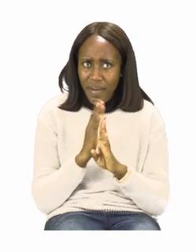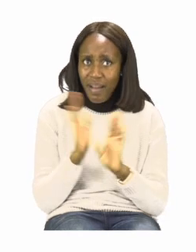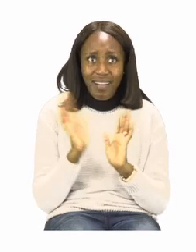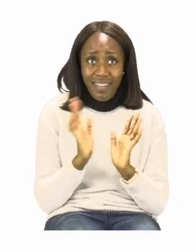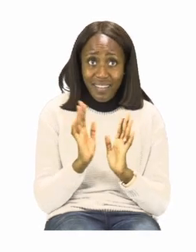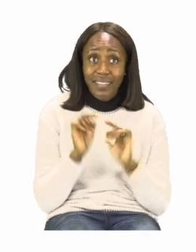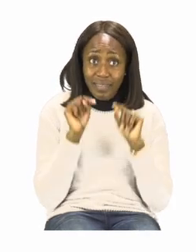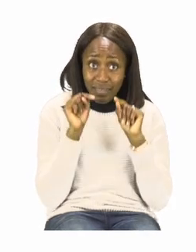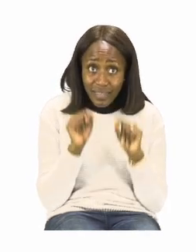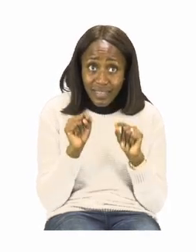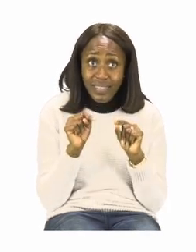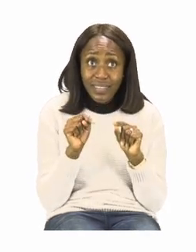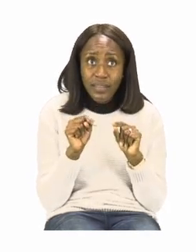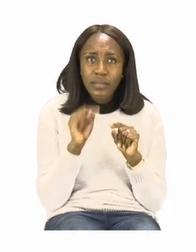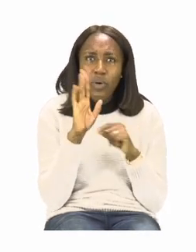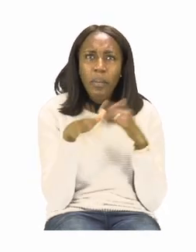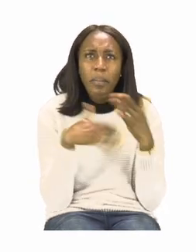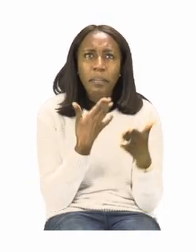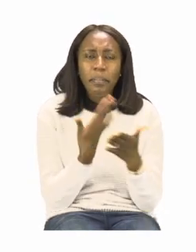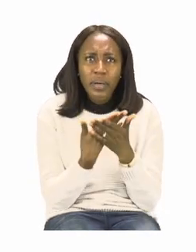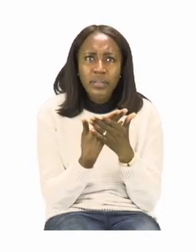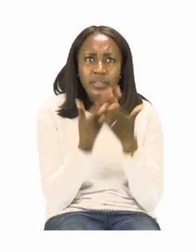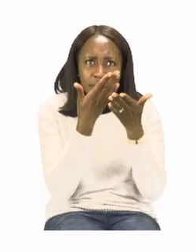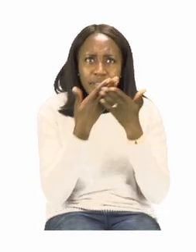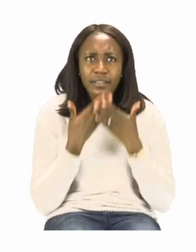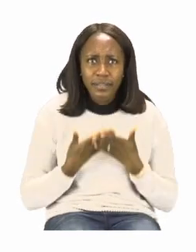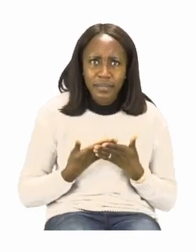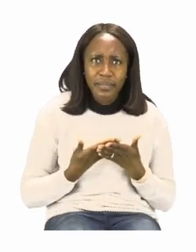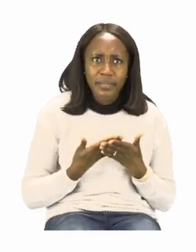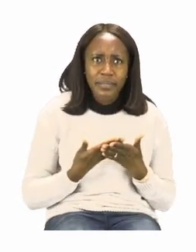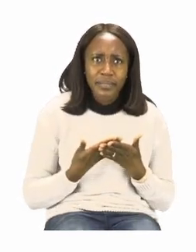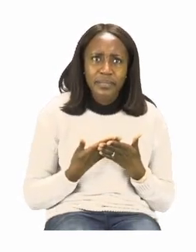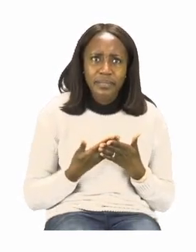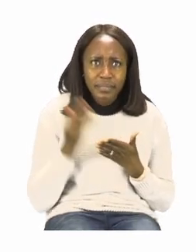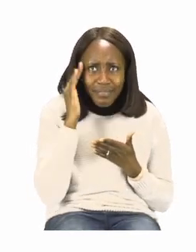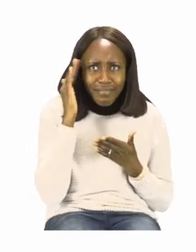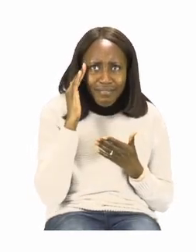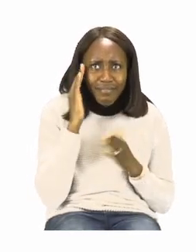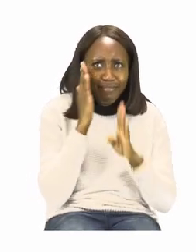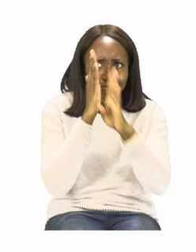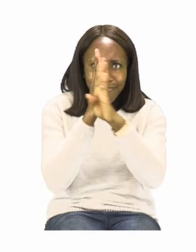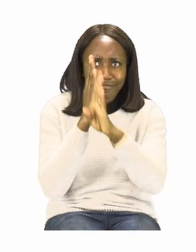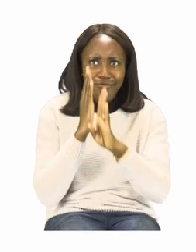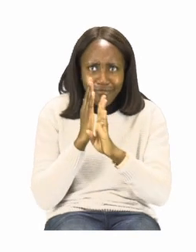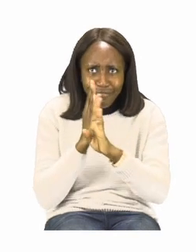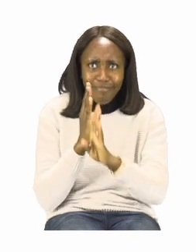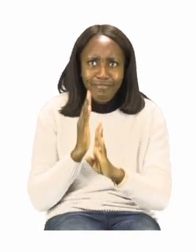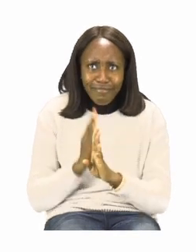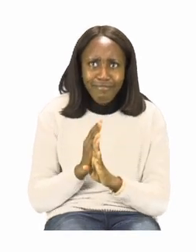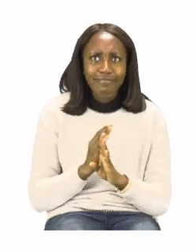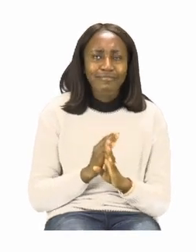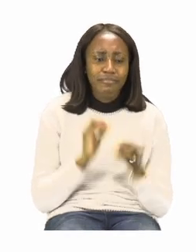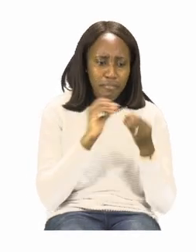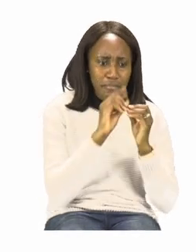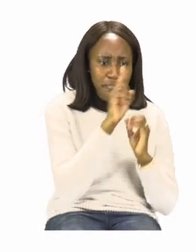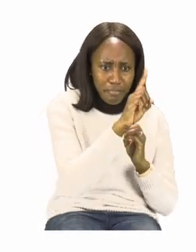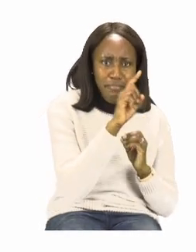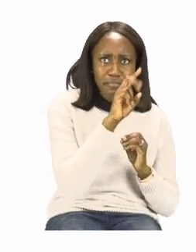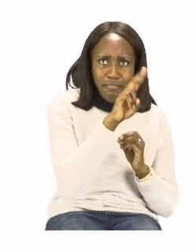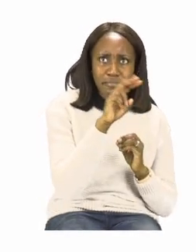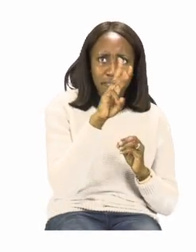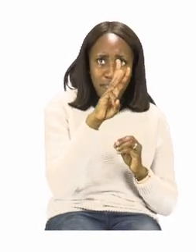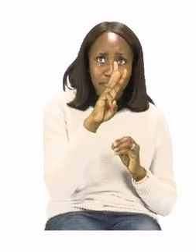going to use the pictures to guide us because they are in the correct order. So we're going to do